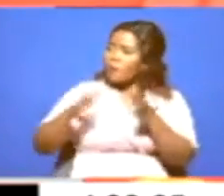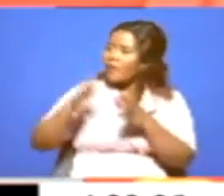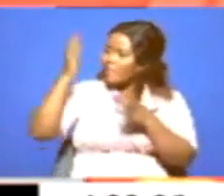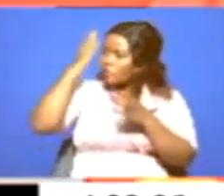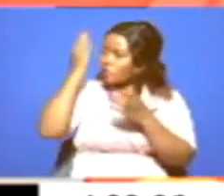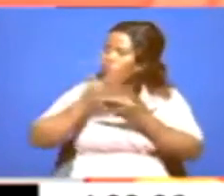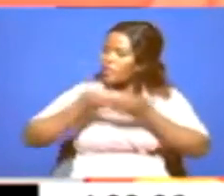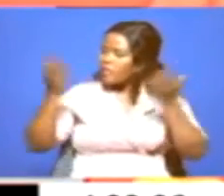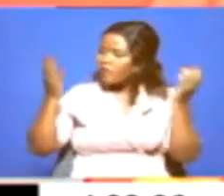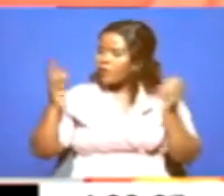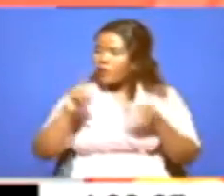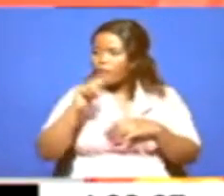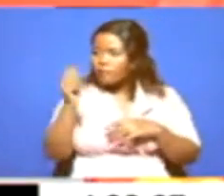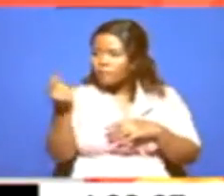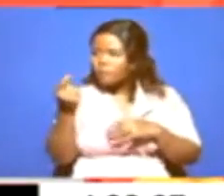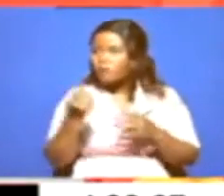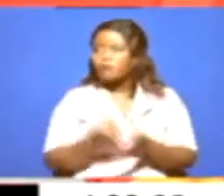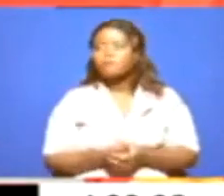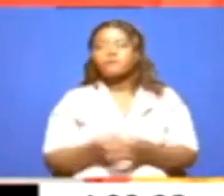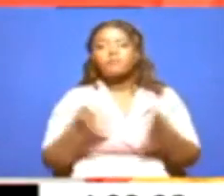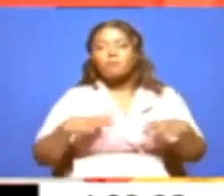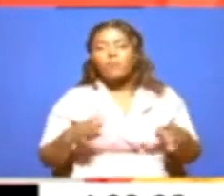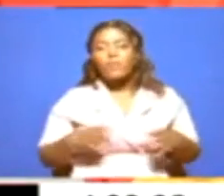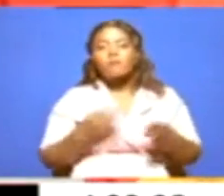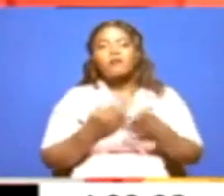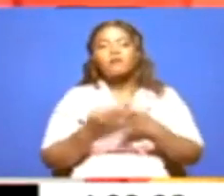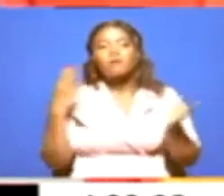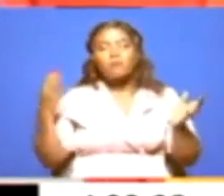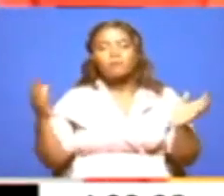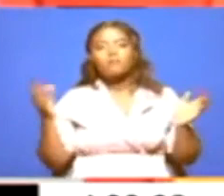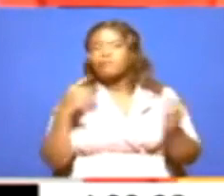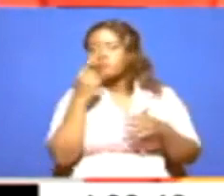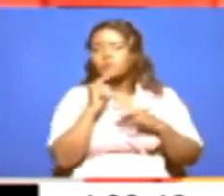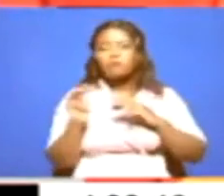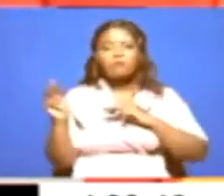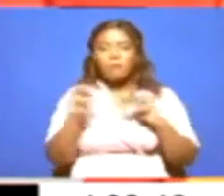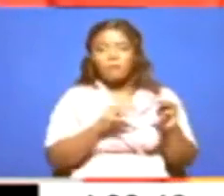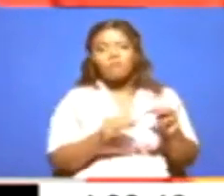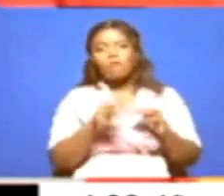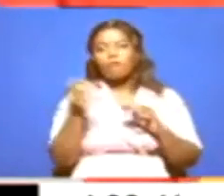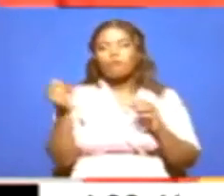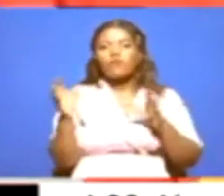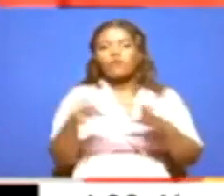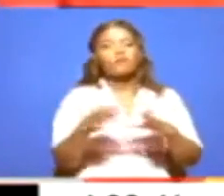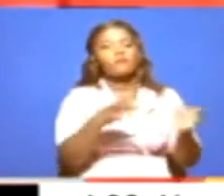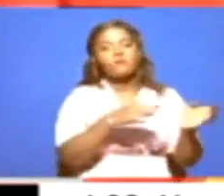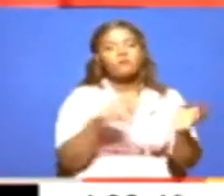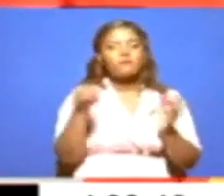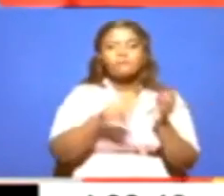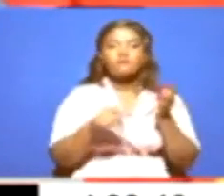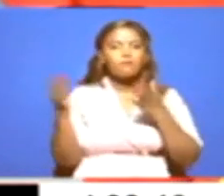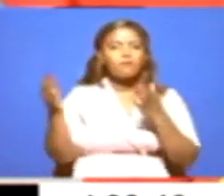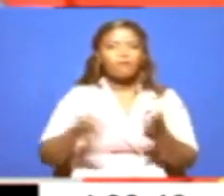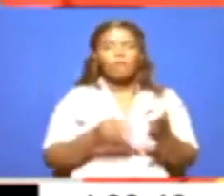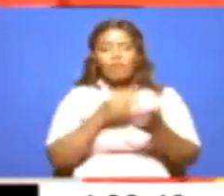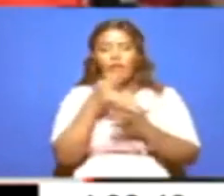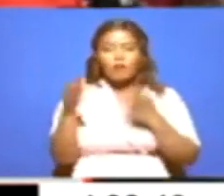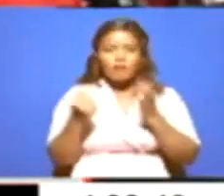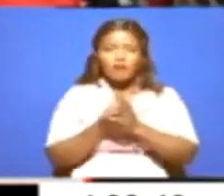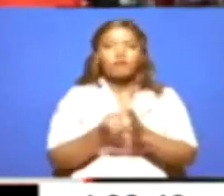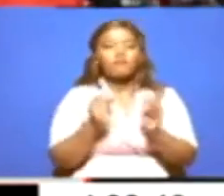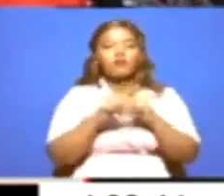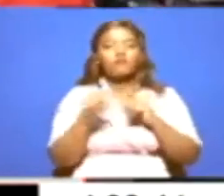Those who had gone to other parties, we welcome them back, and that is the start today, and we are very